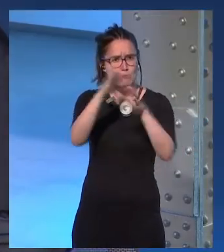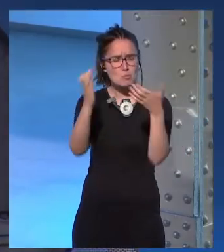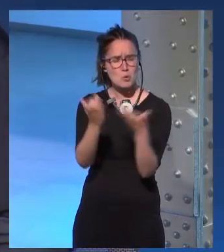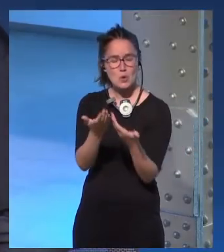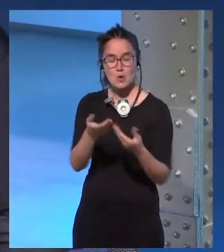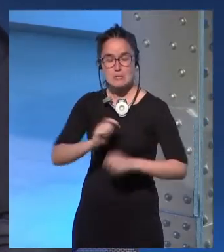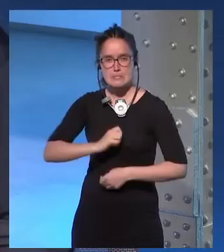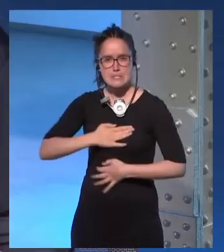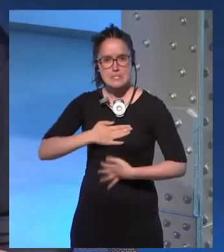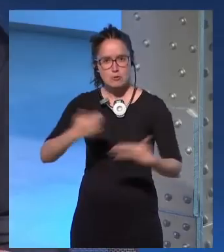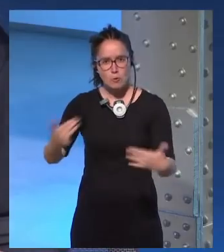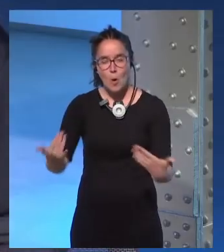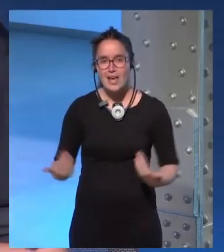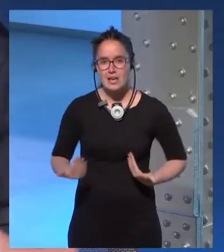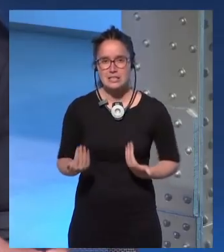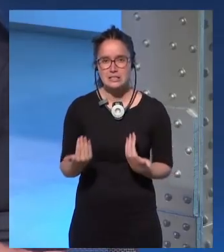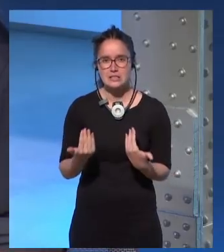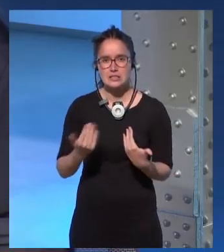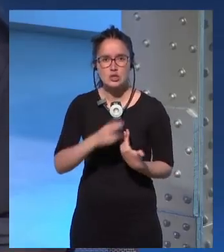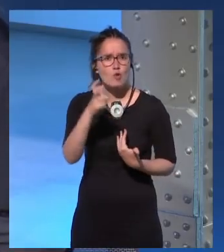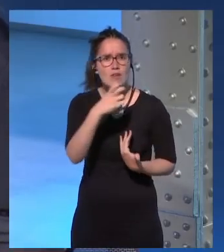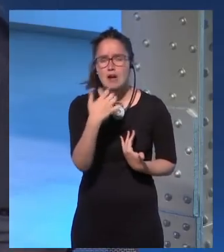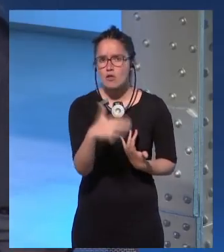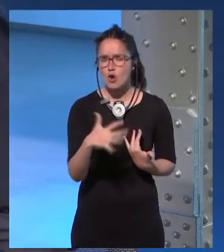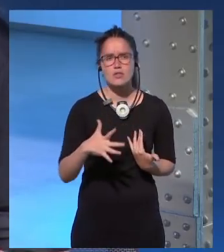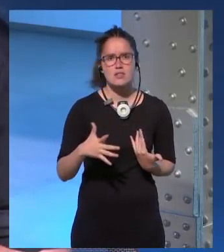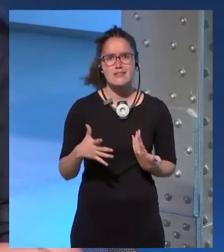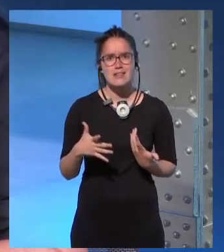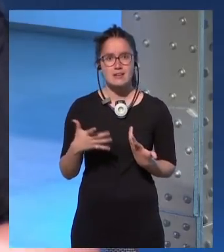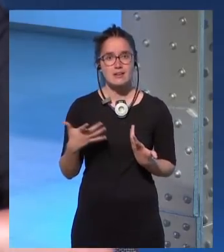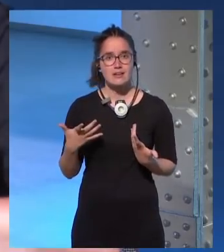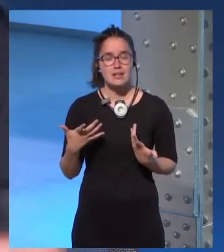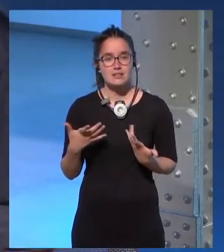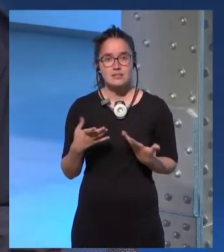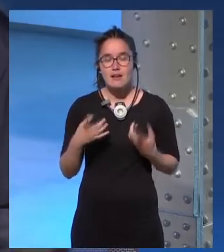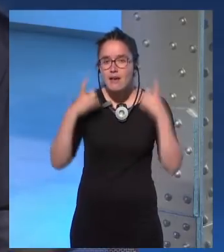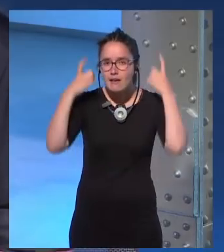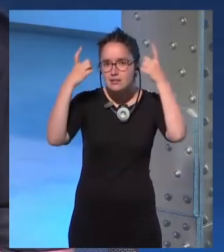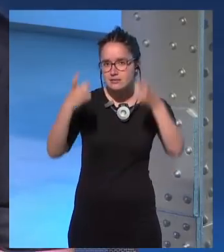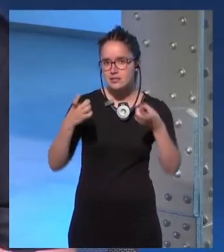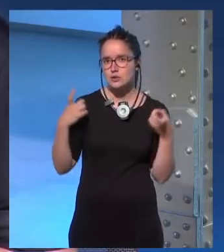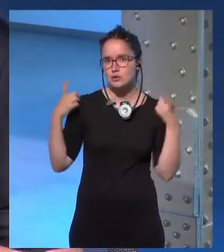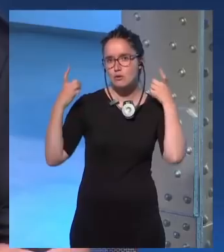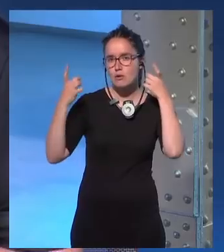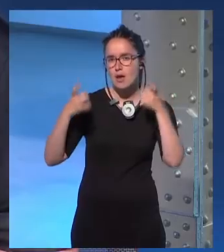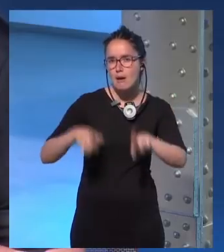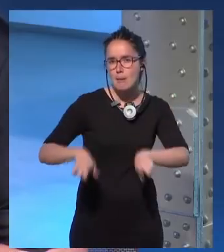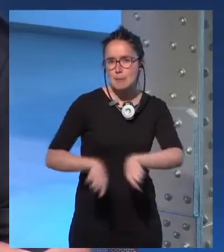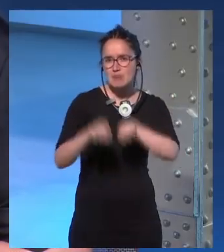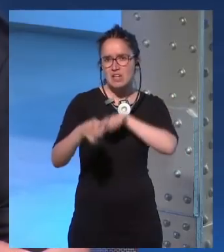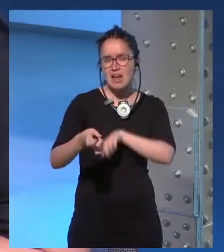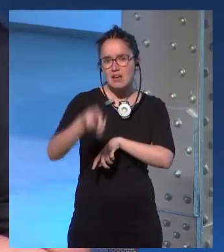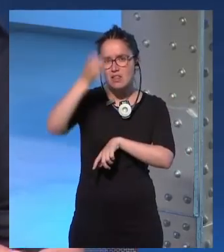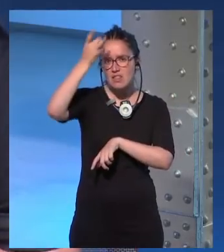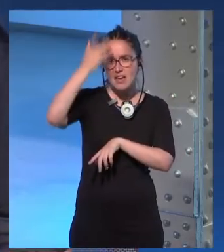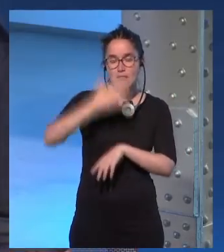angry against the world. Where does this attempt